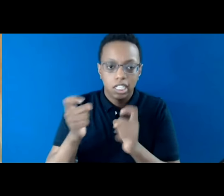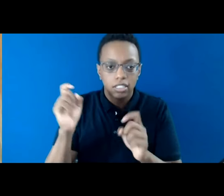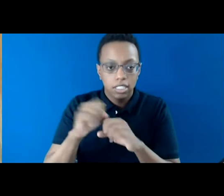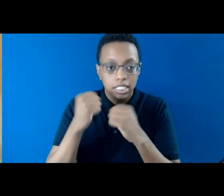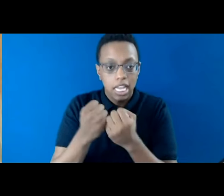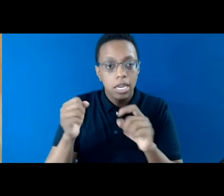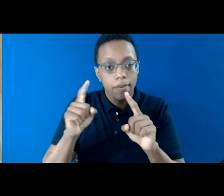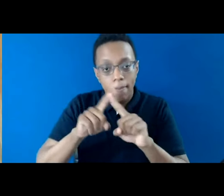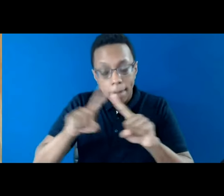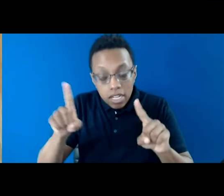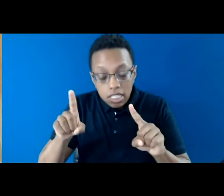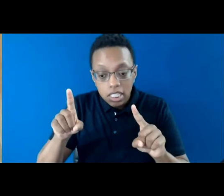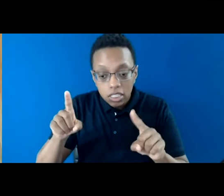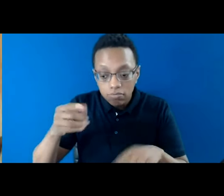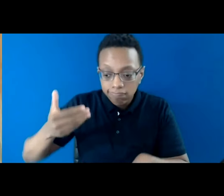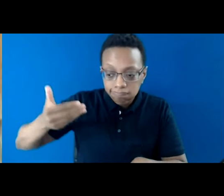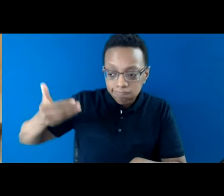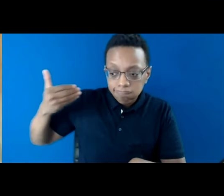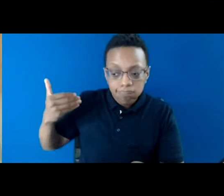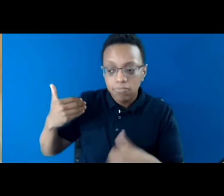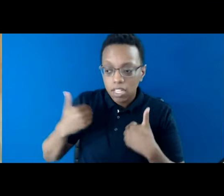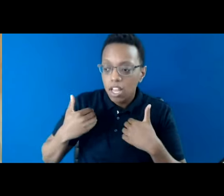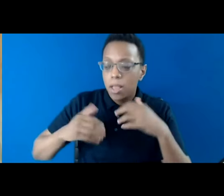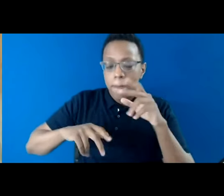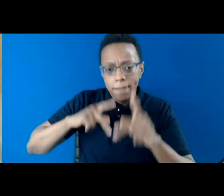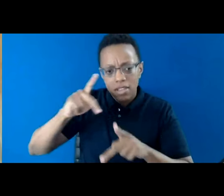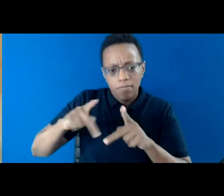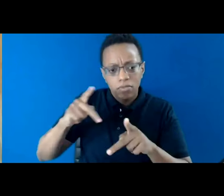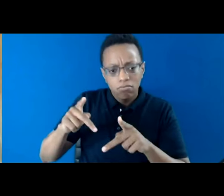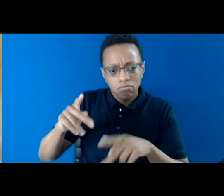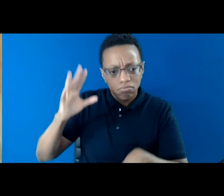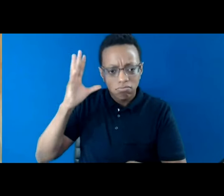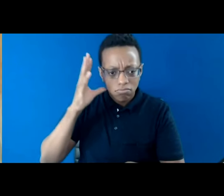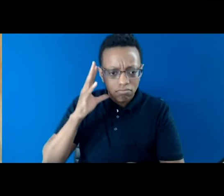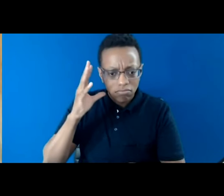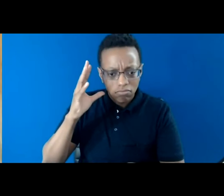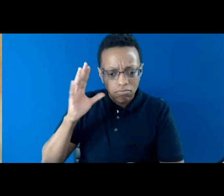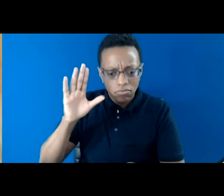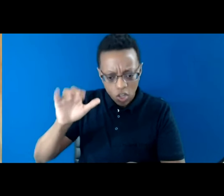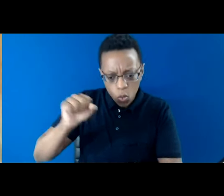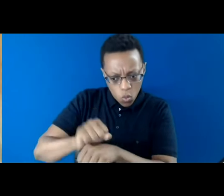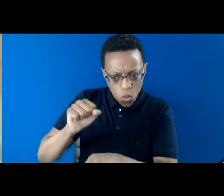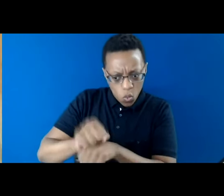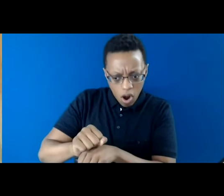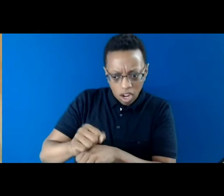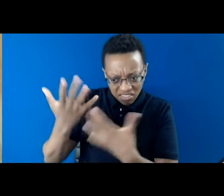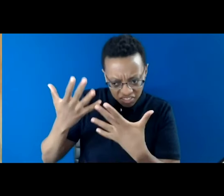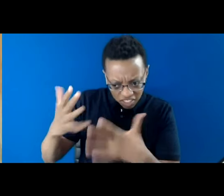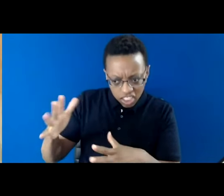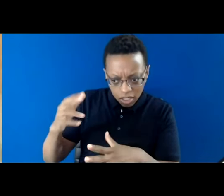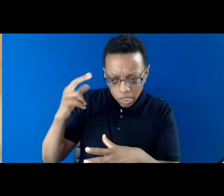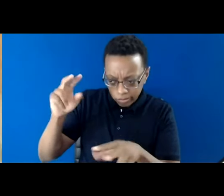as well of people who have already been doing this work to look at. I would say that